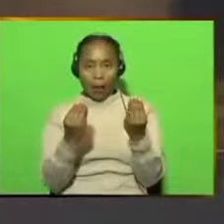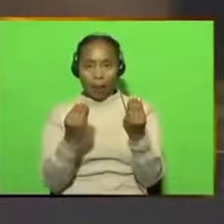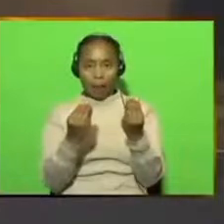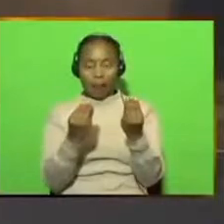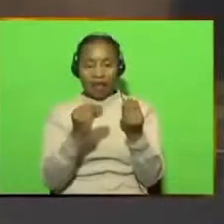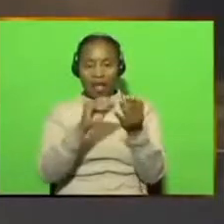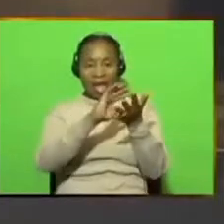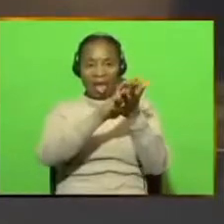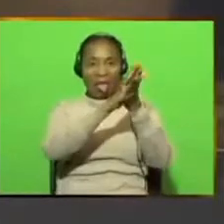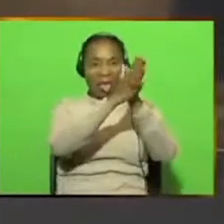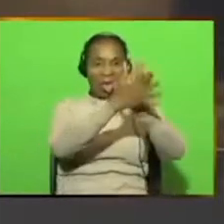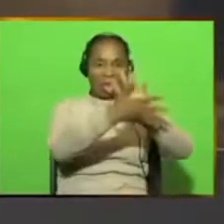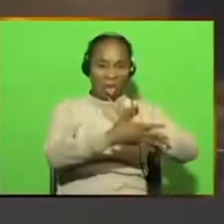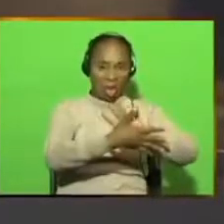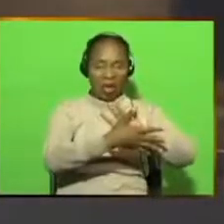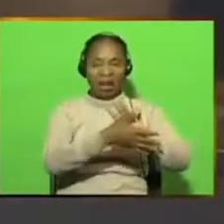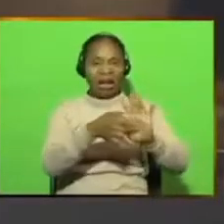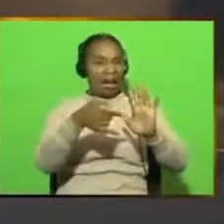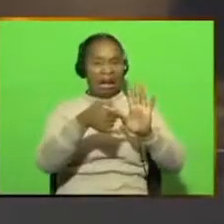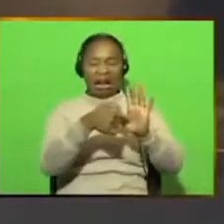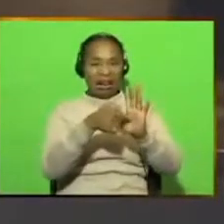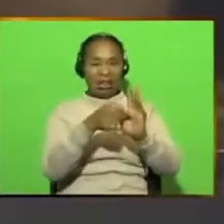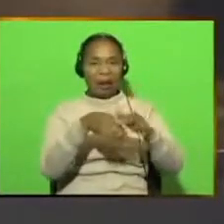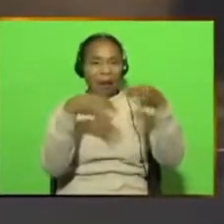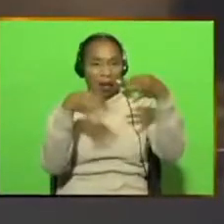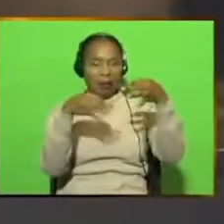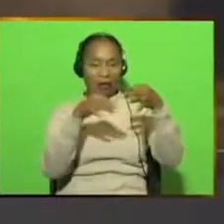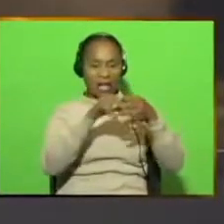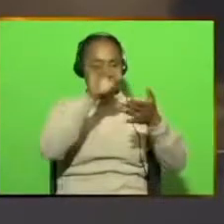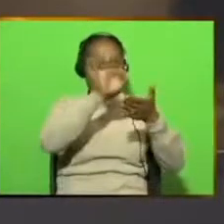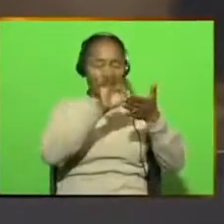spoiled to invalid ballot papers is 12.